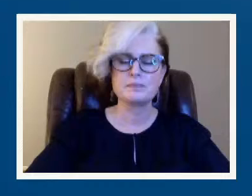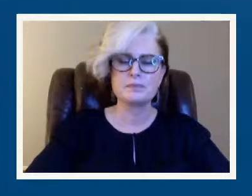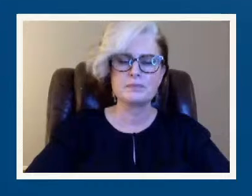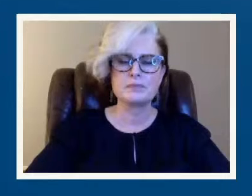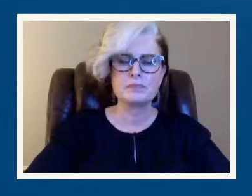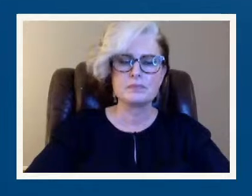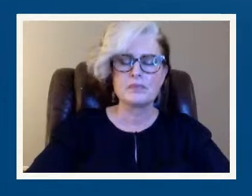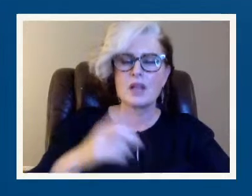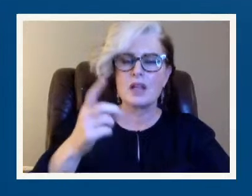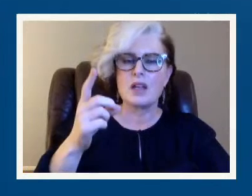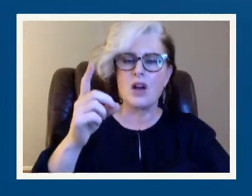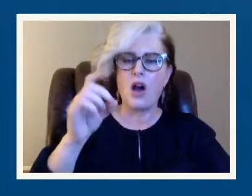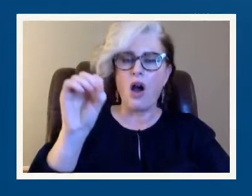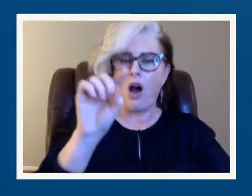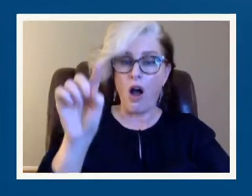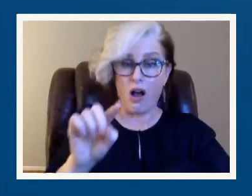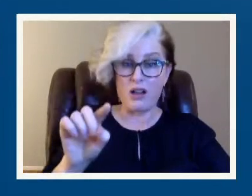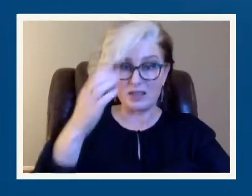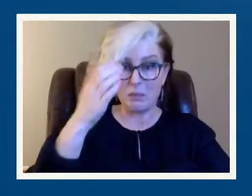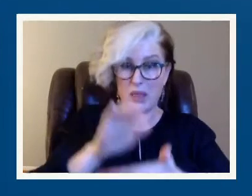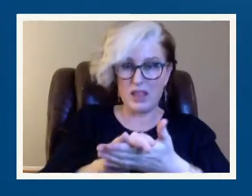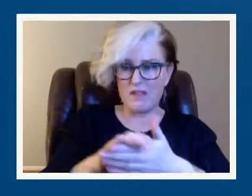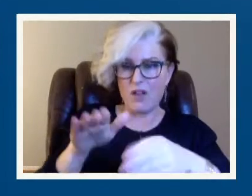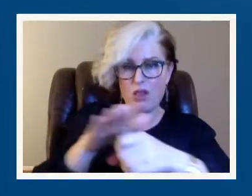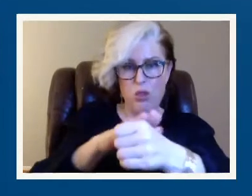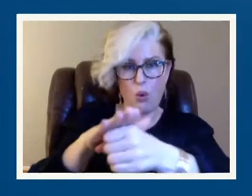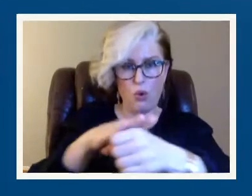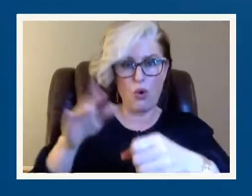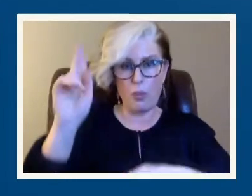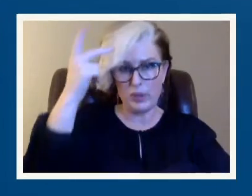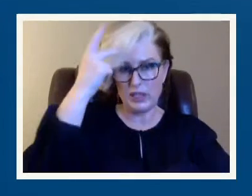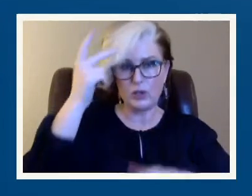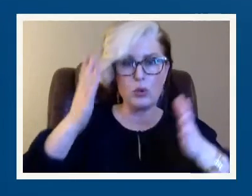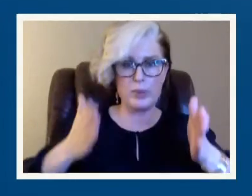Oz believed that local political